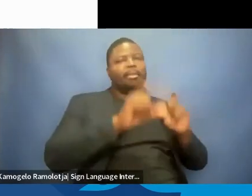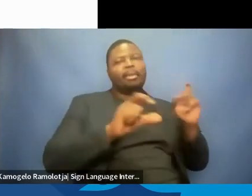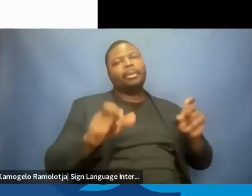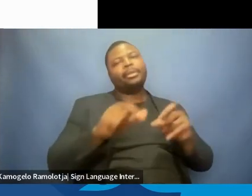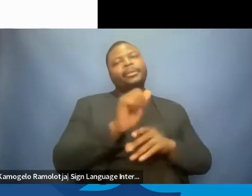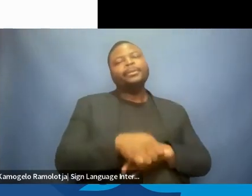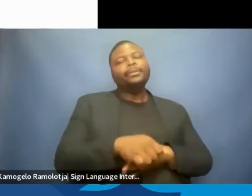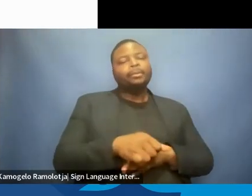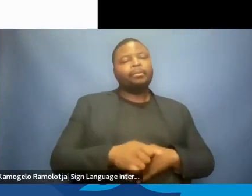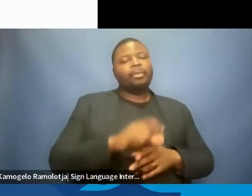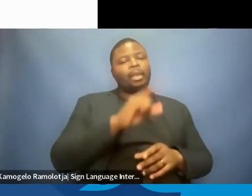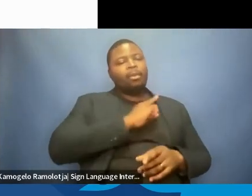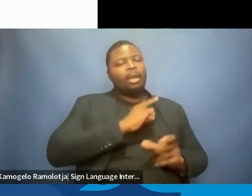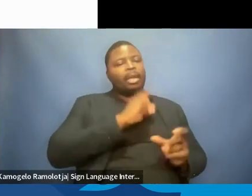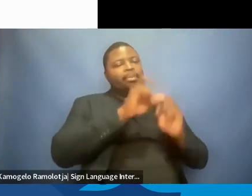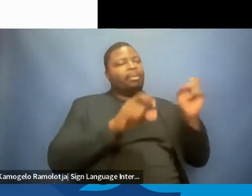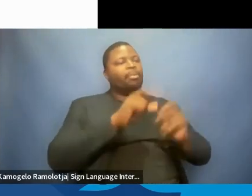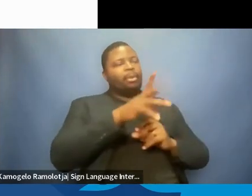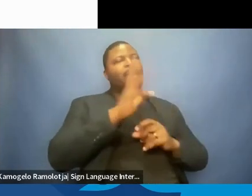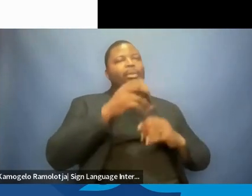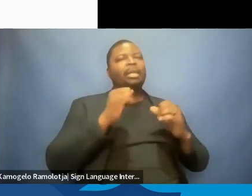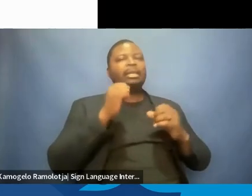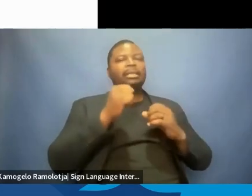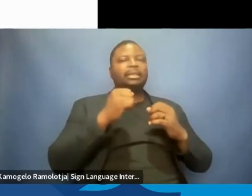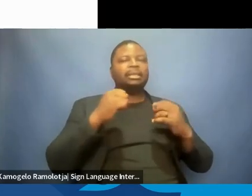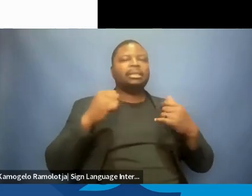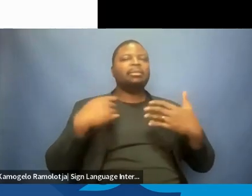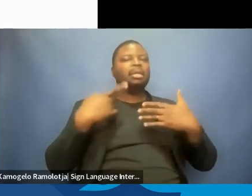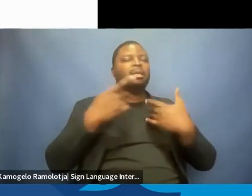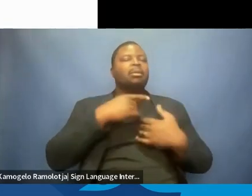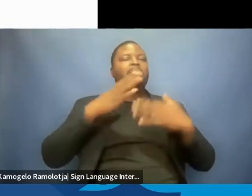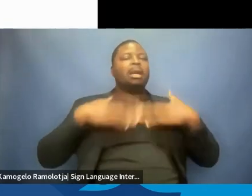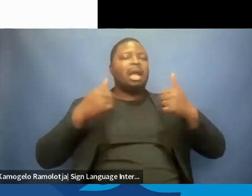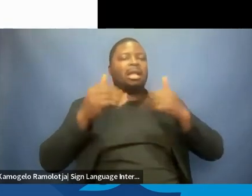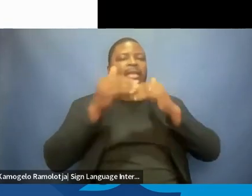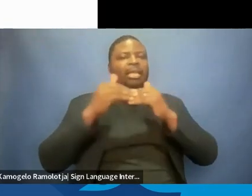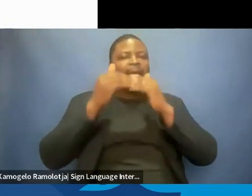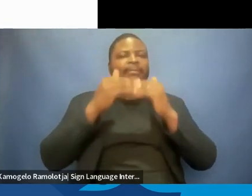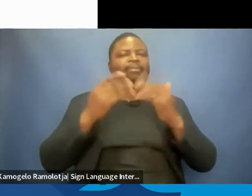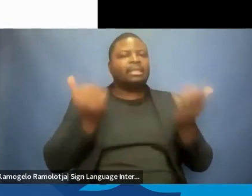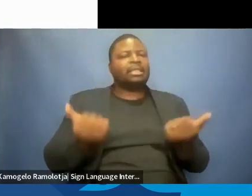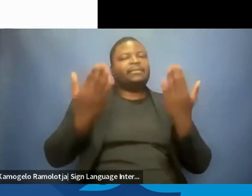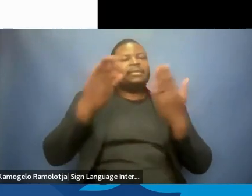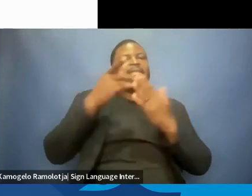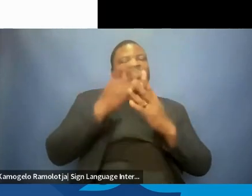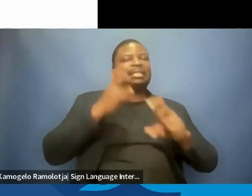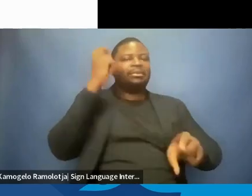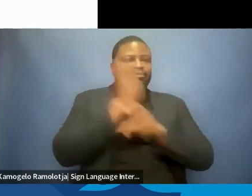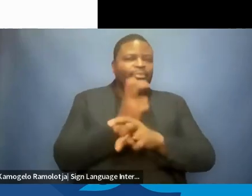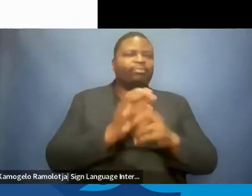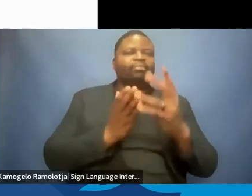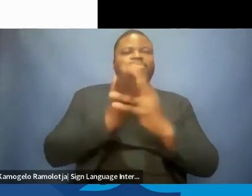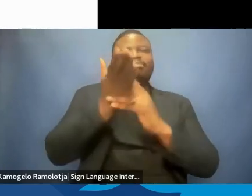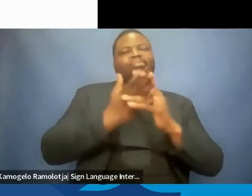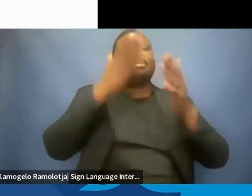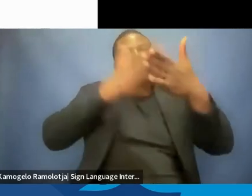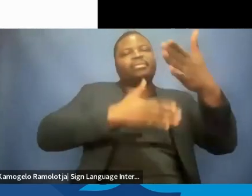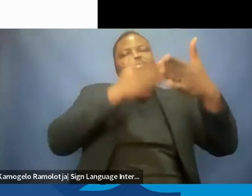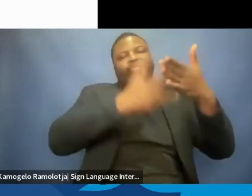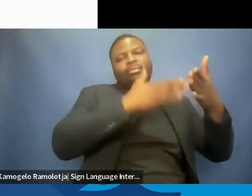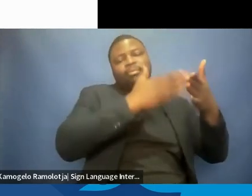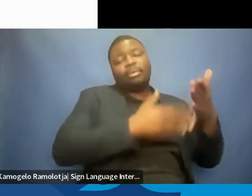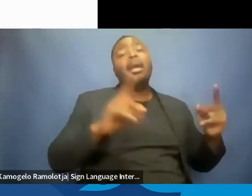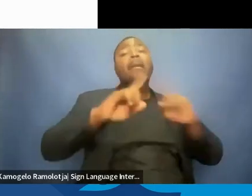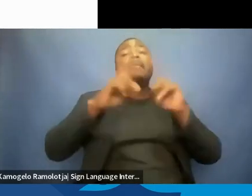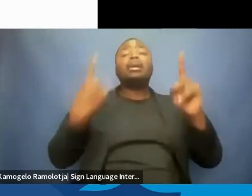homeless, but anyone who is using in their environment. And this focuses on delivering low barrier care to people who would otherwise struggle